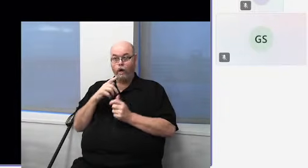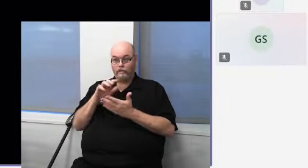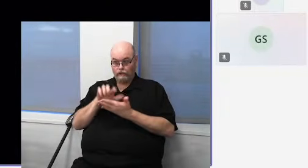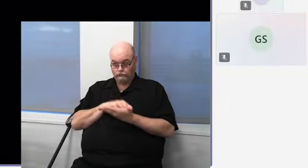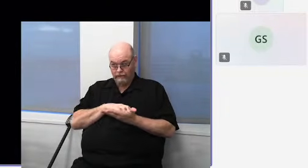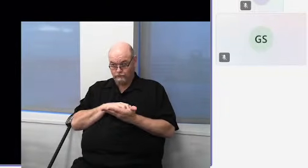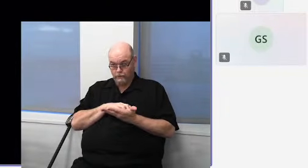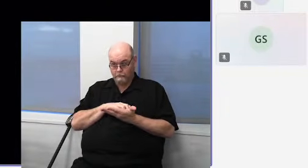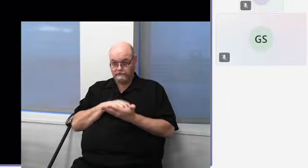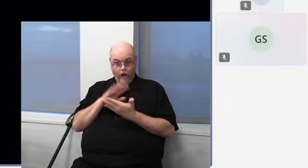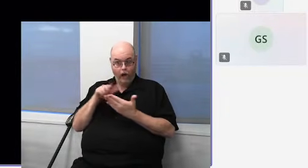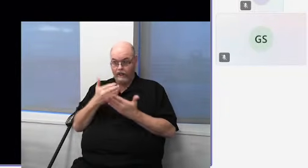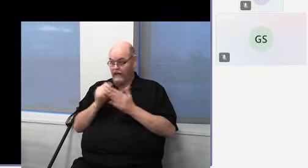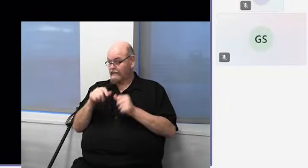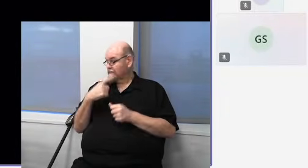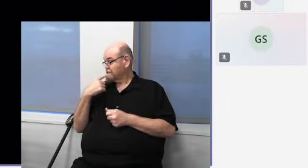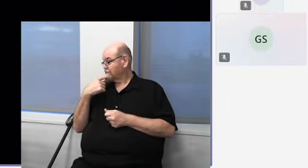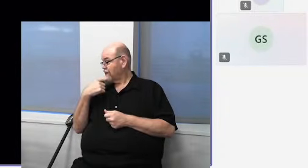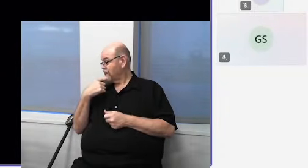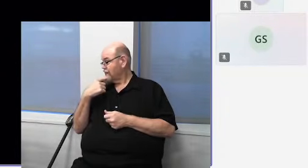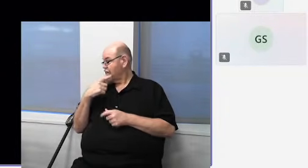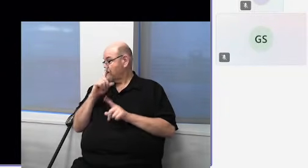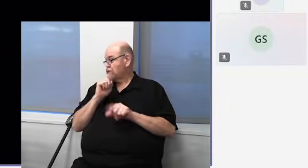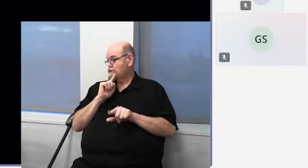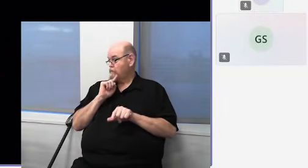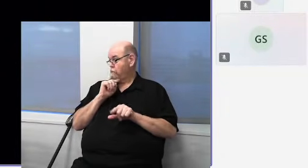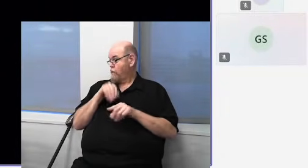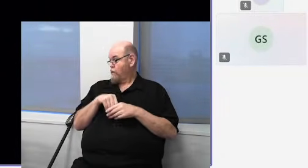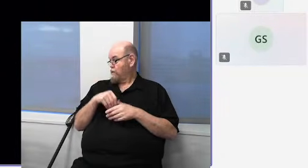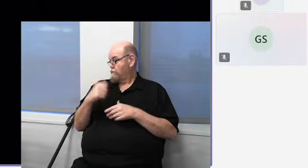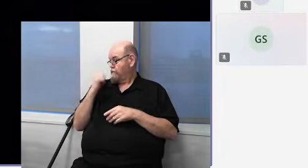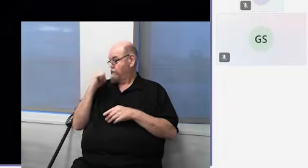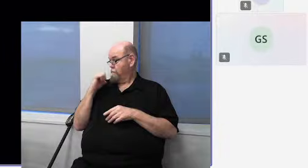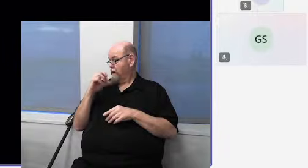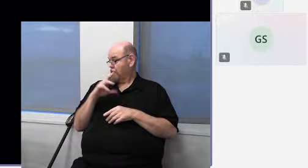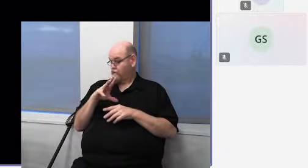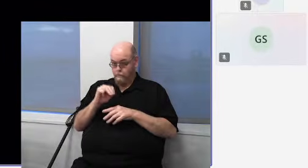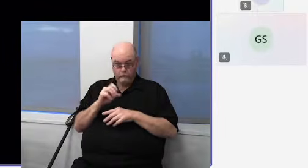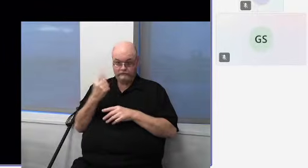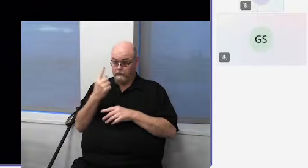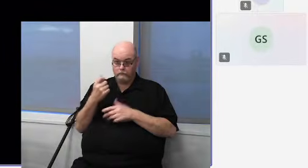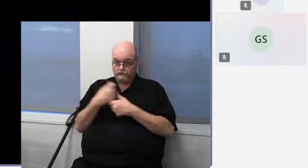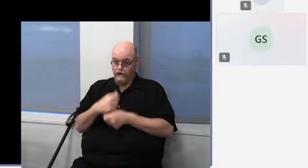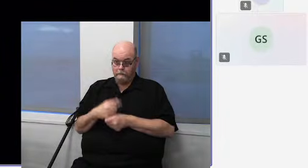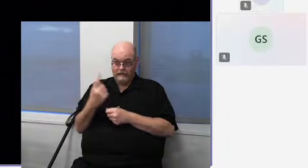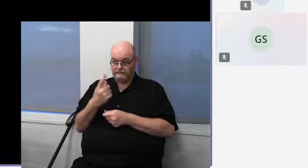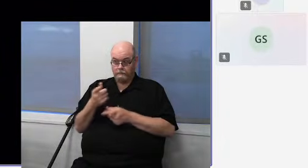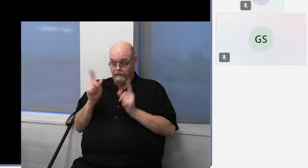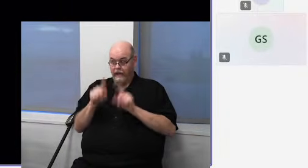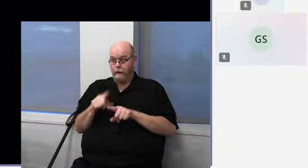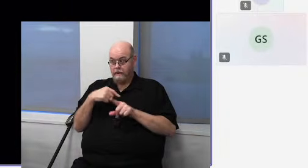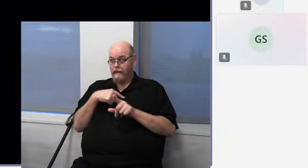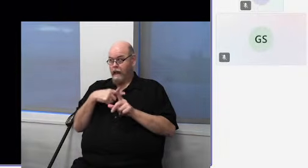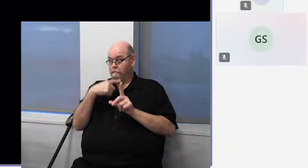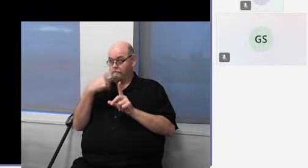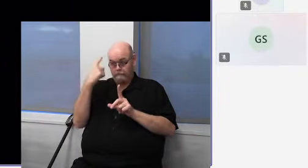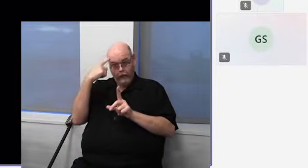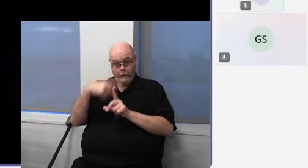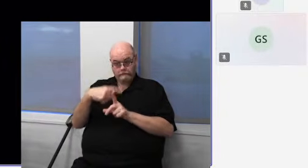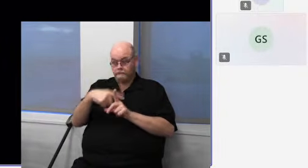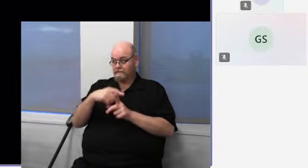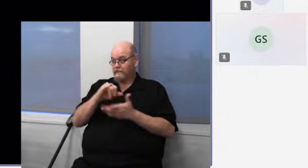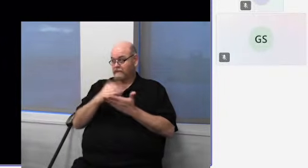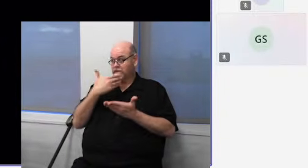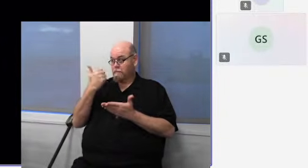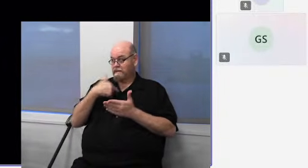On transcripts, all I can tell you is that there's a reporter back in the room, so somebody's made something happen, and I'm